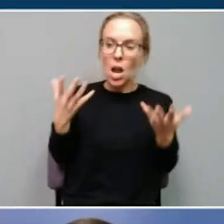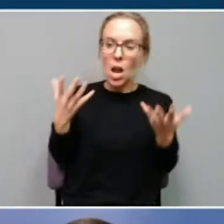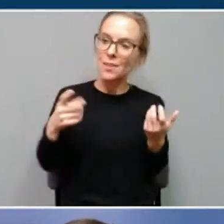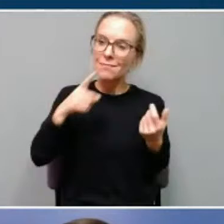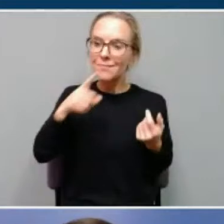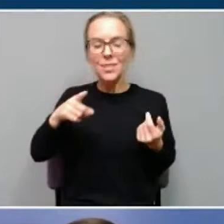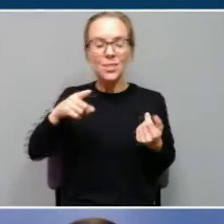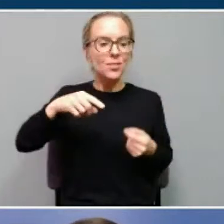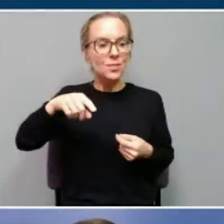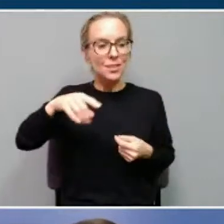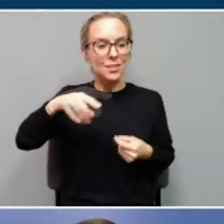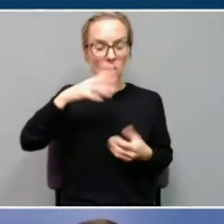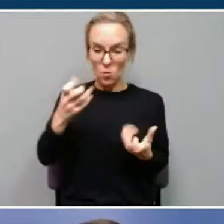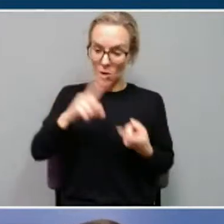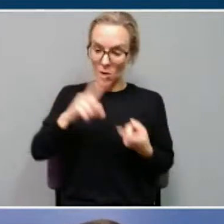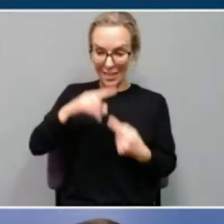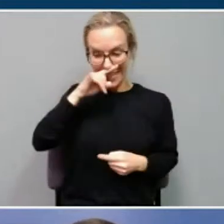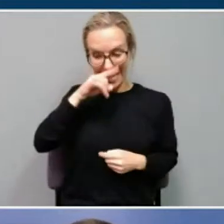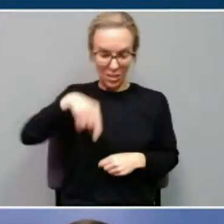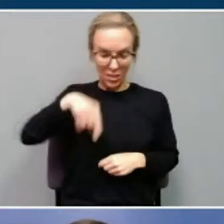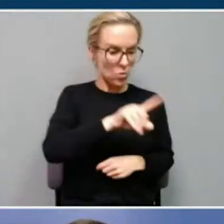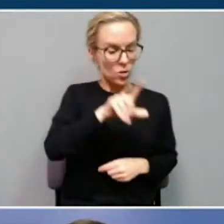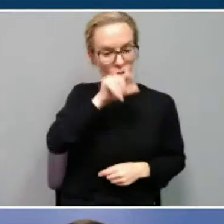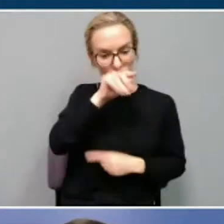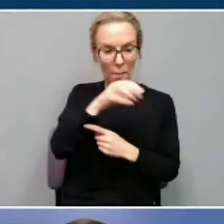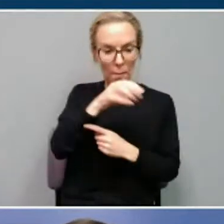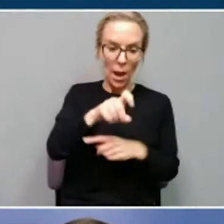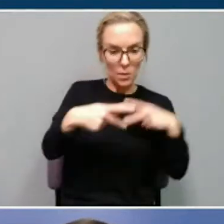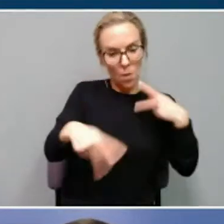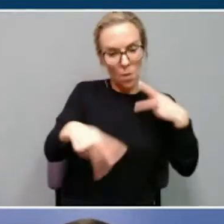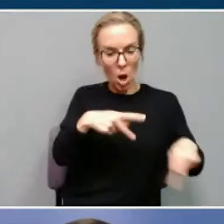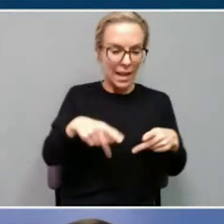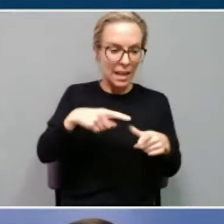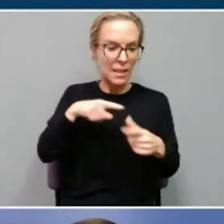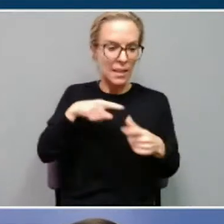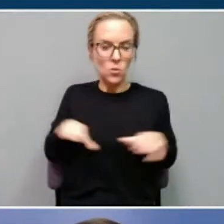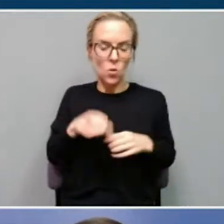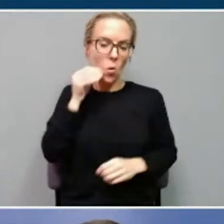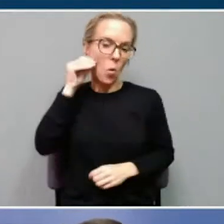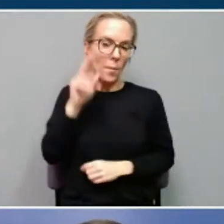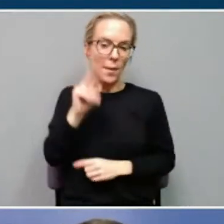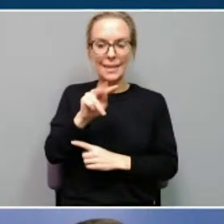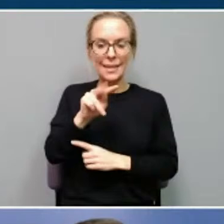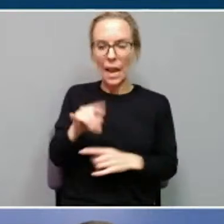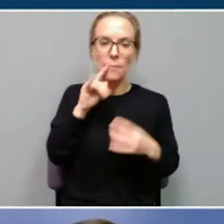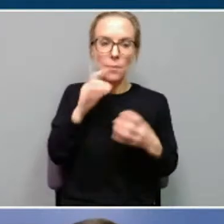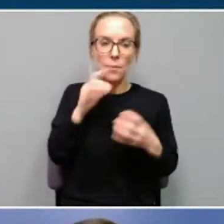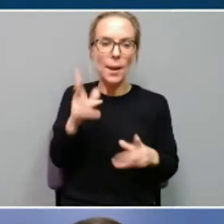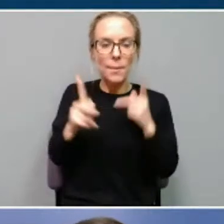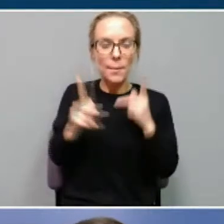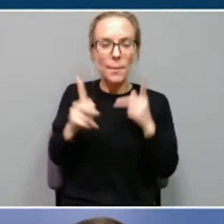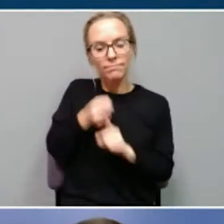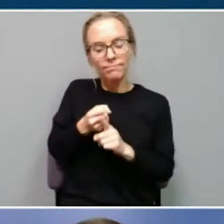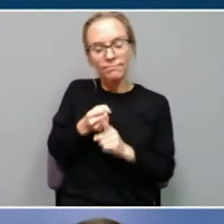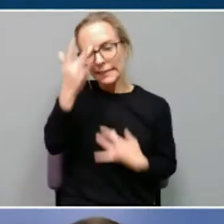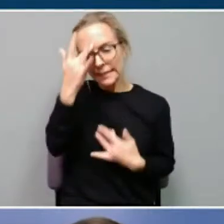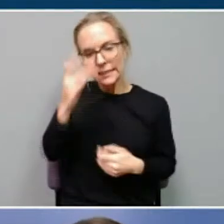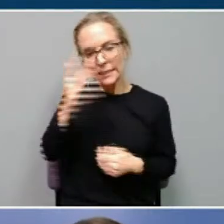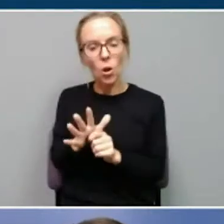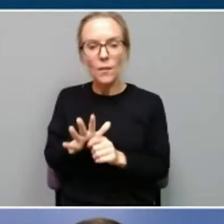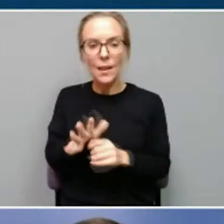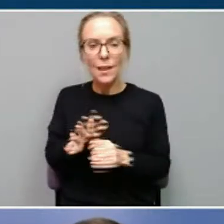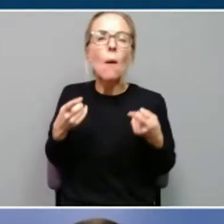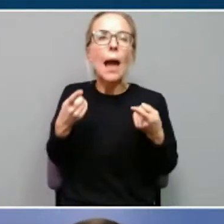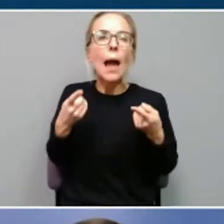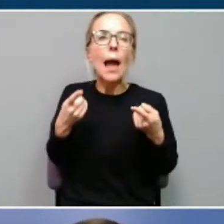party with the 3rd leading cause of death, and then to be home doing NTI because so many people got COVID, that's what happens everywhere